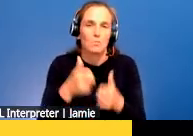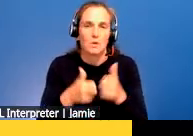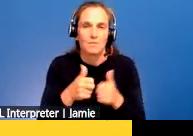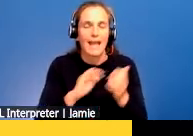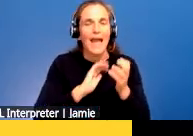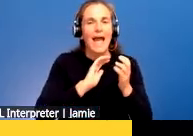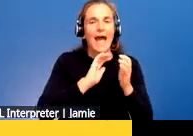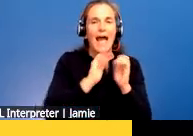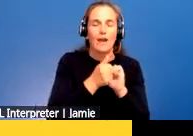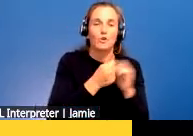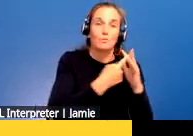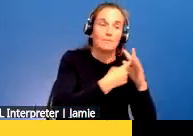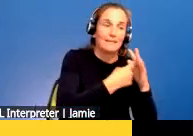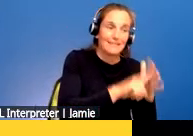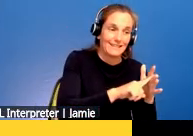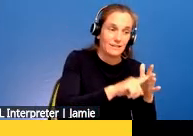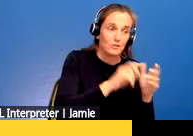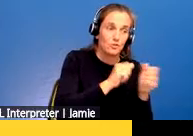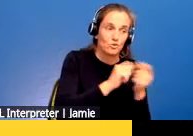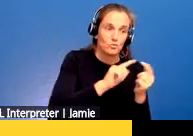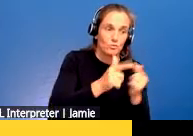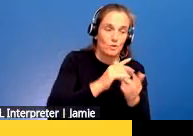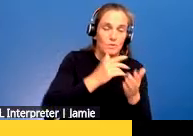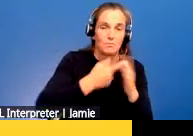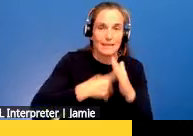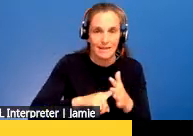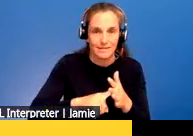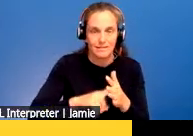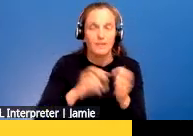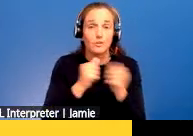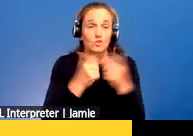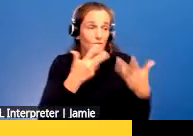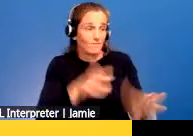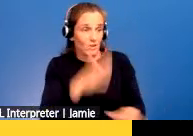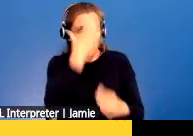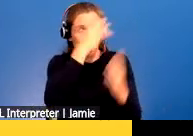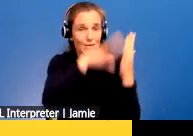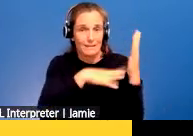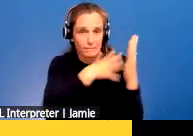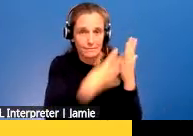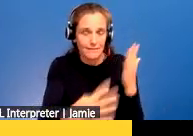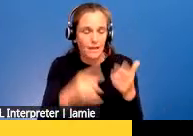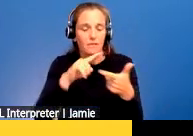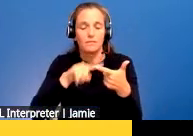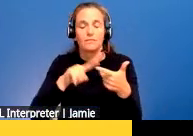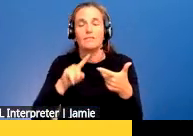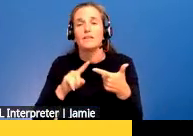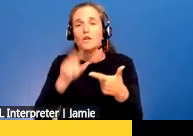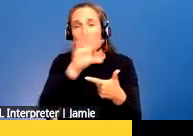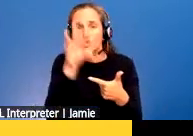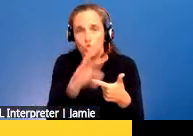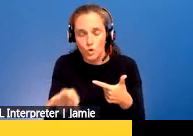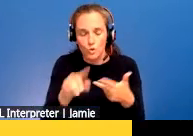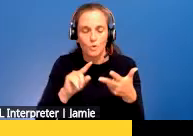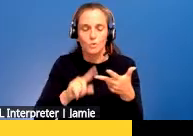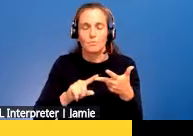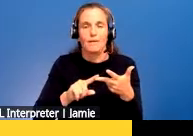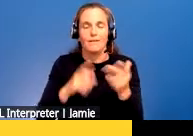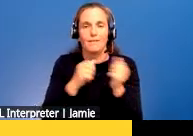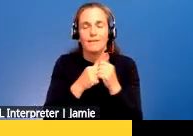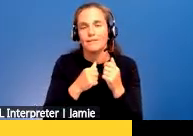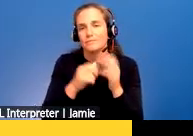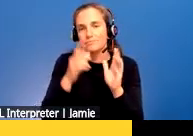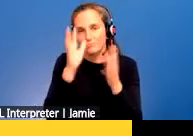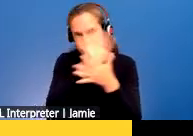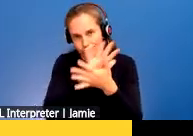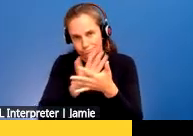stuff like once you know how to use Zoom, once you know how to use Excel, once you know how to use Word, once you know how to use all those things, then that's where you fall